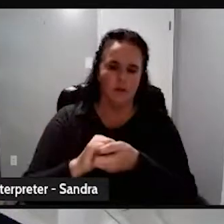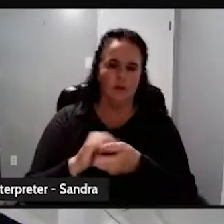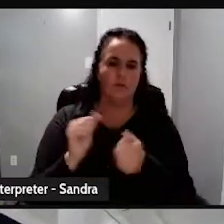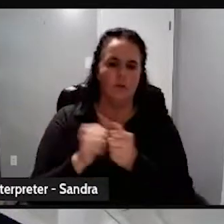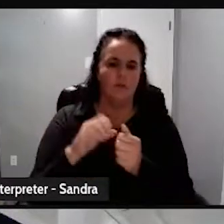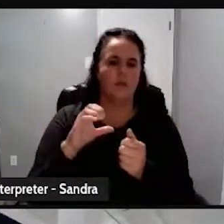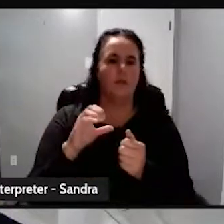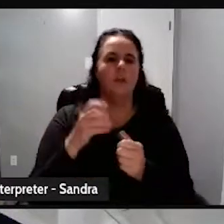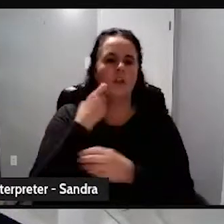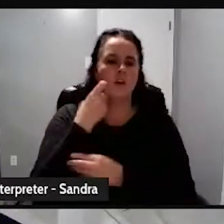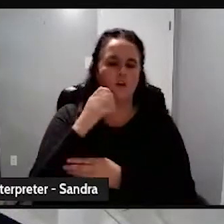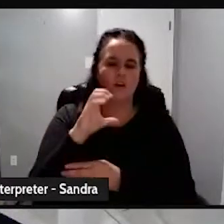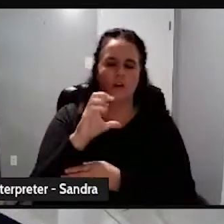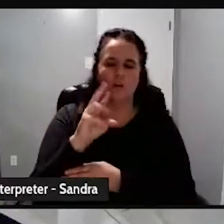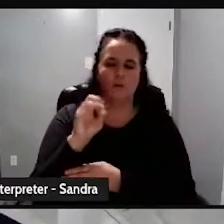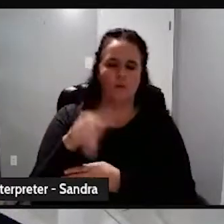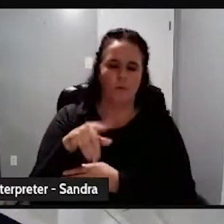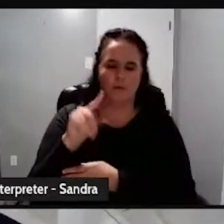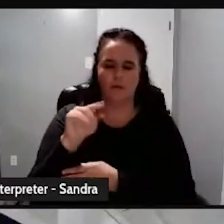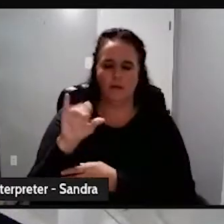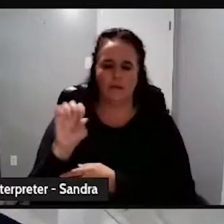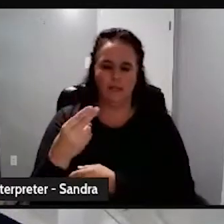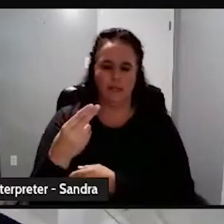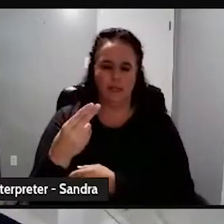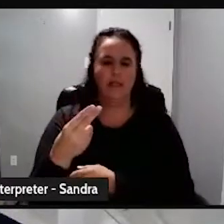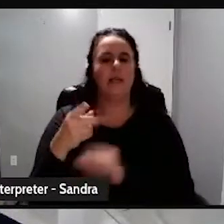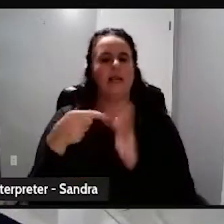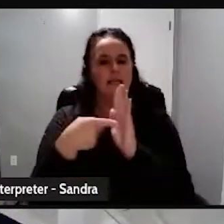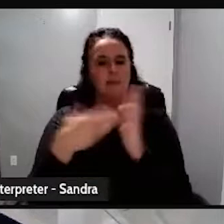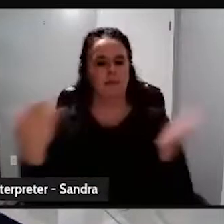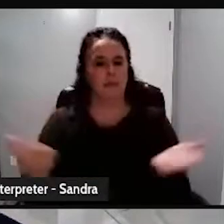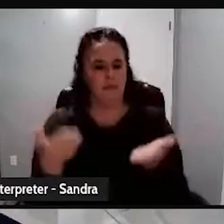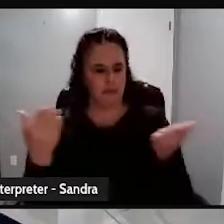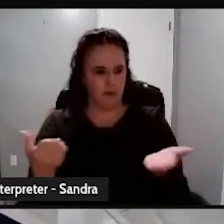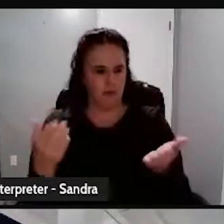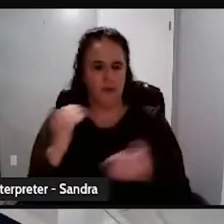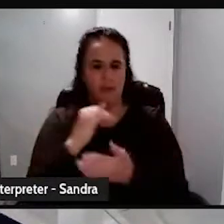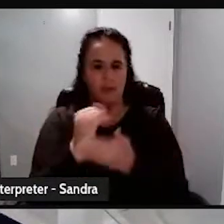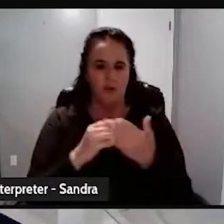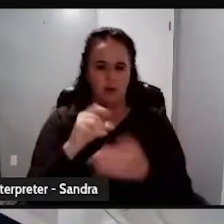cryptic exhibit here at the Art Gallery of Southwestern Manitoba.